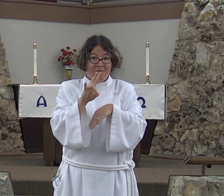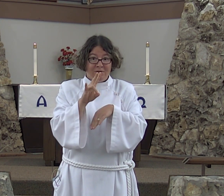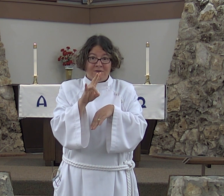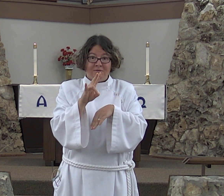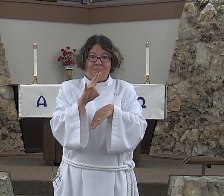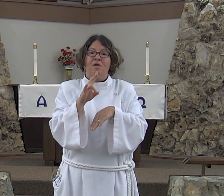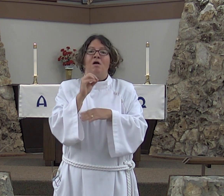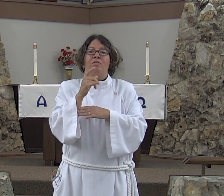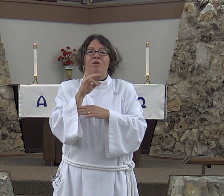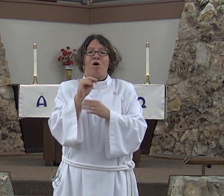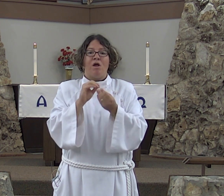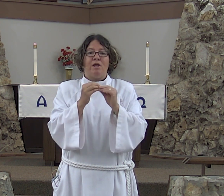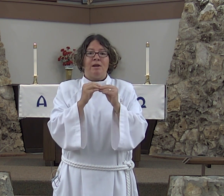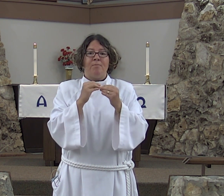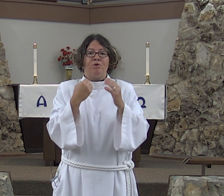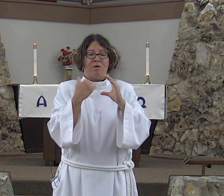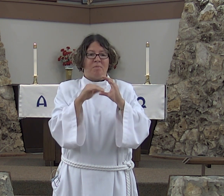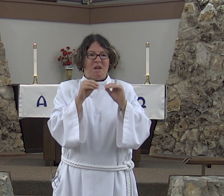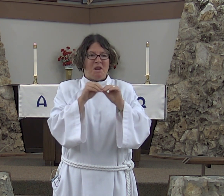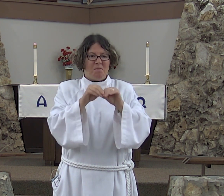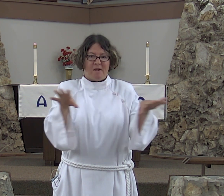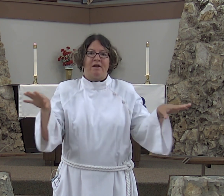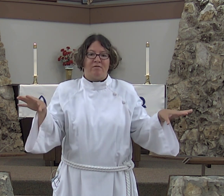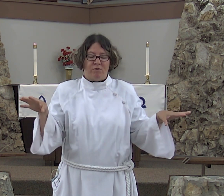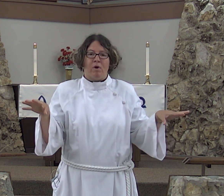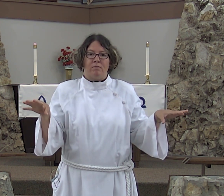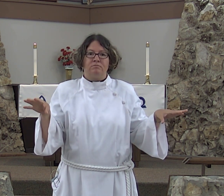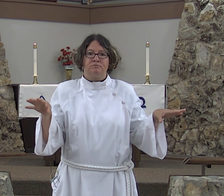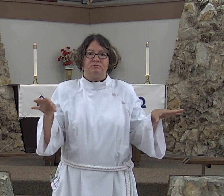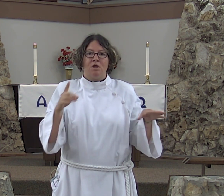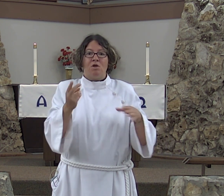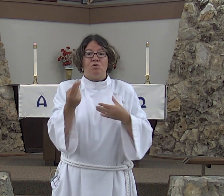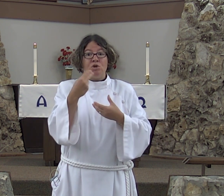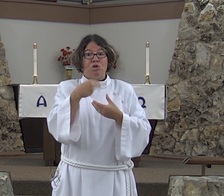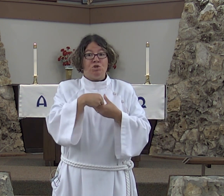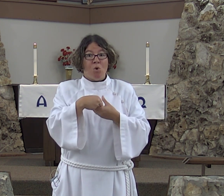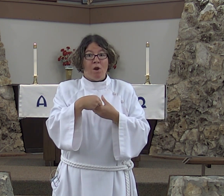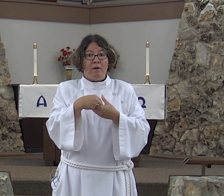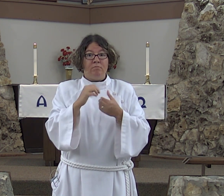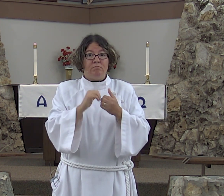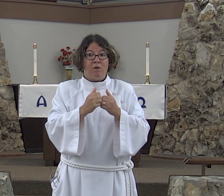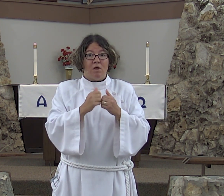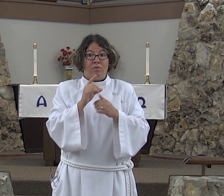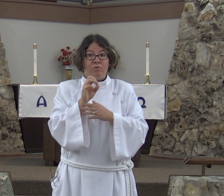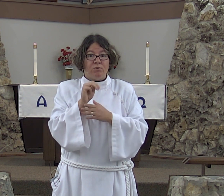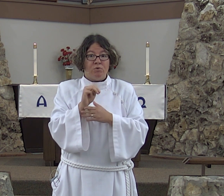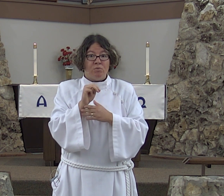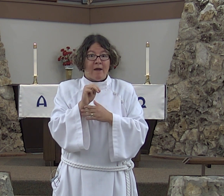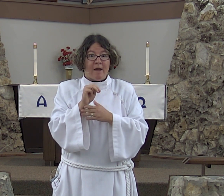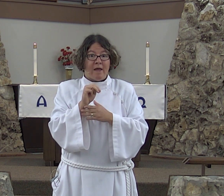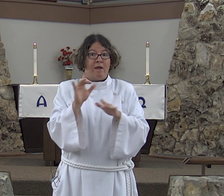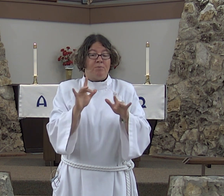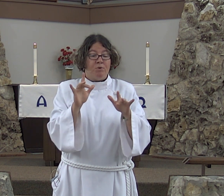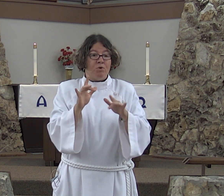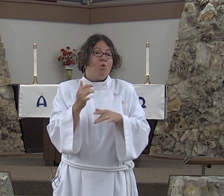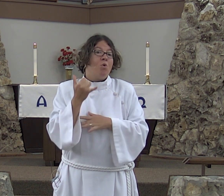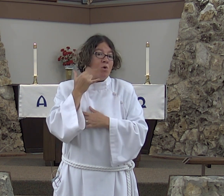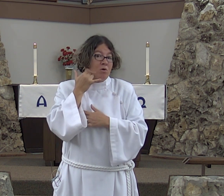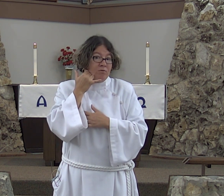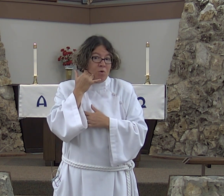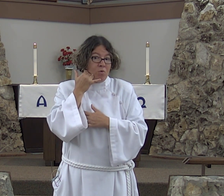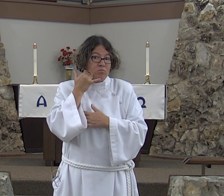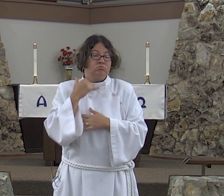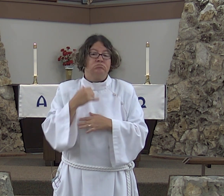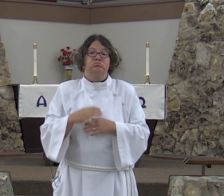at 7, the login numbers have been emailed to everyone. You can join through Zoom by computer